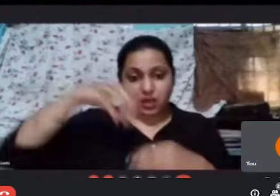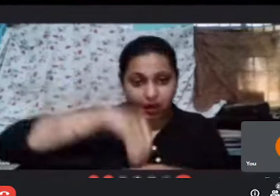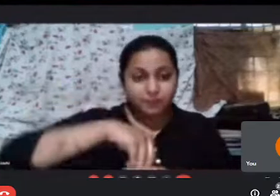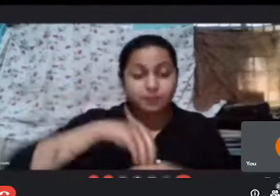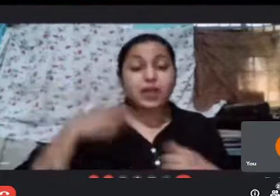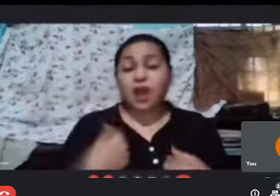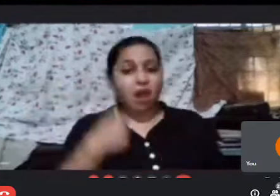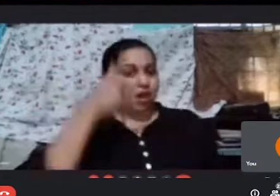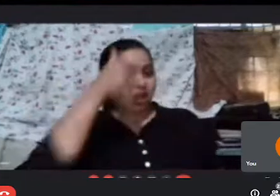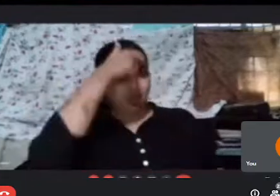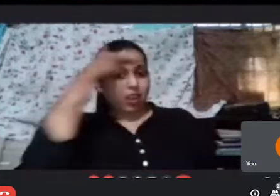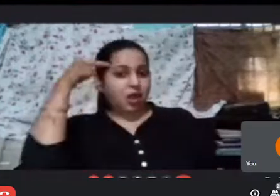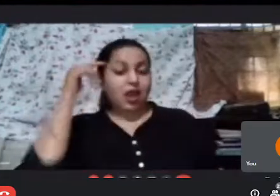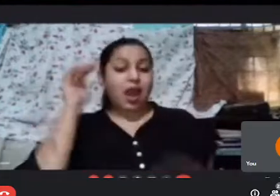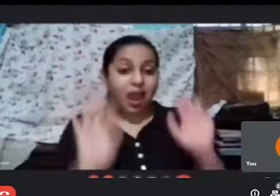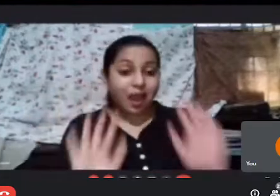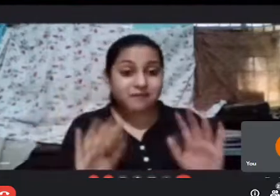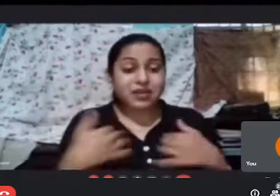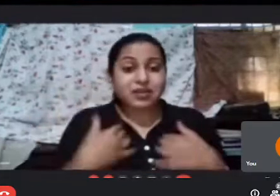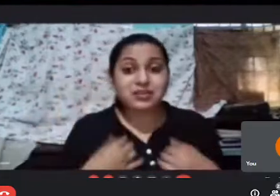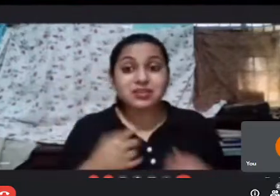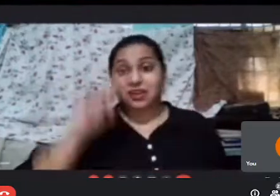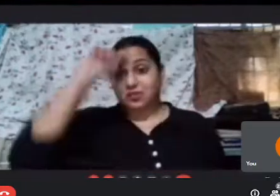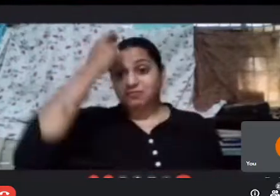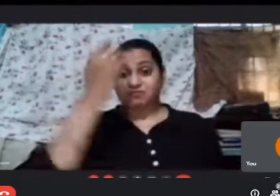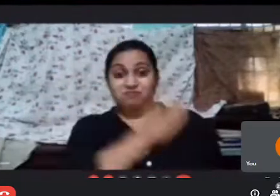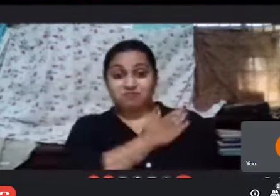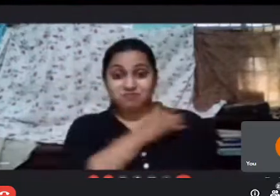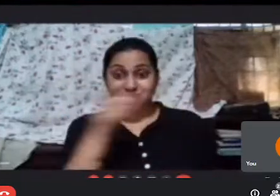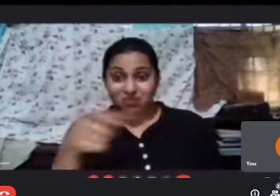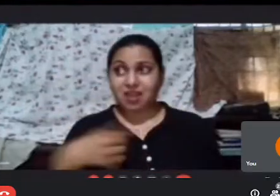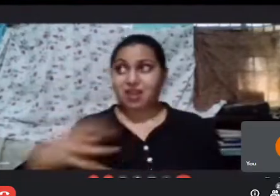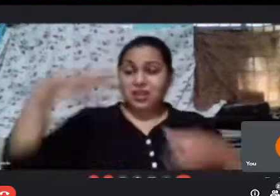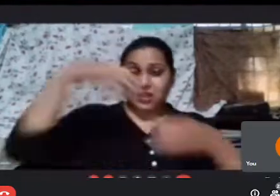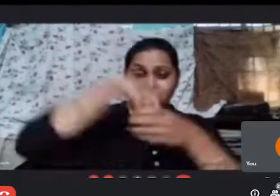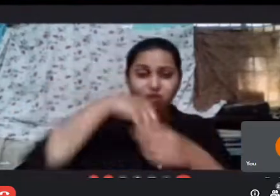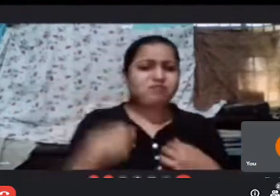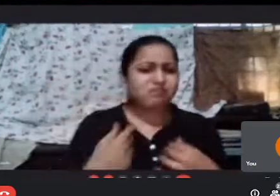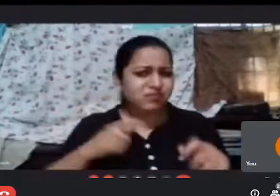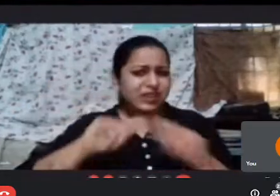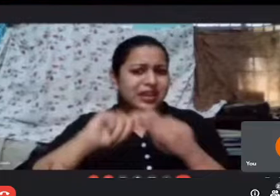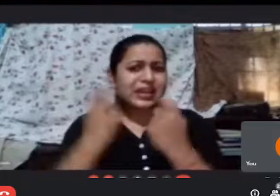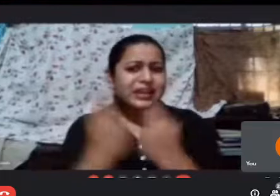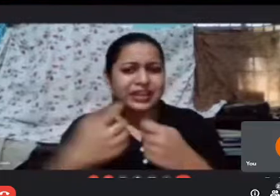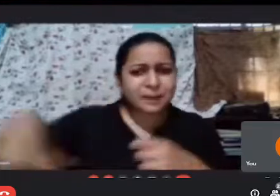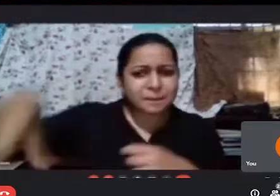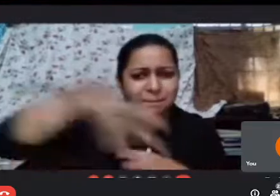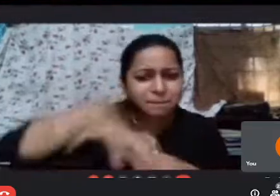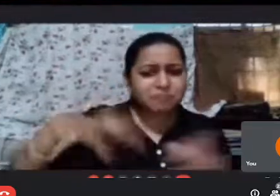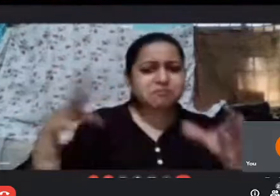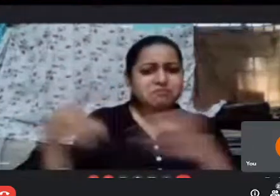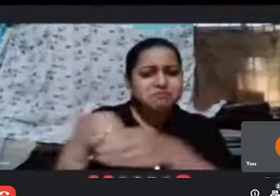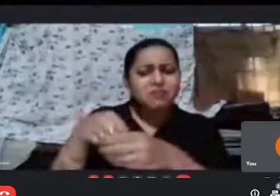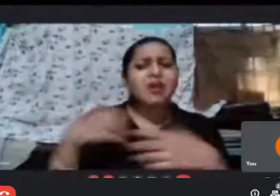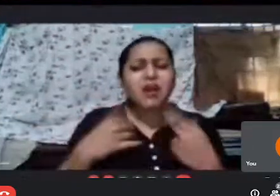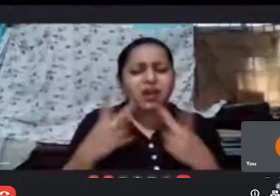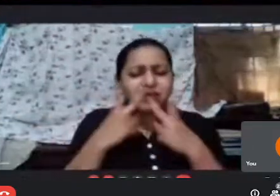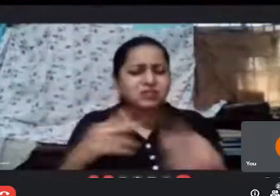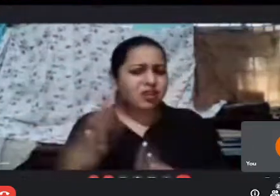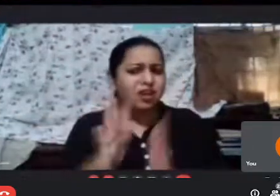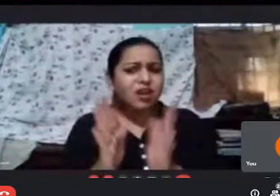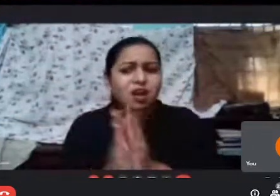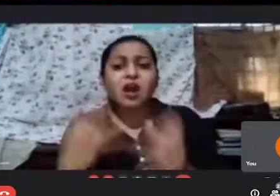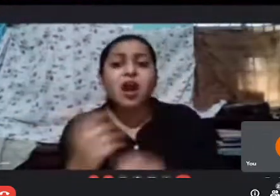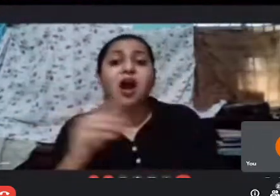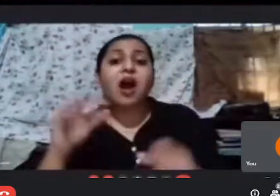spot Ulrike Sheshan and her team through my dear friend and colleague Tanmay Bhattacharya.